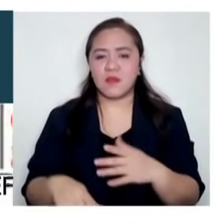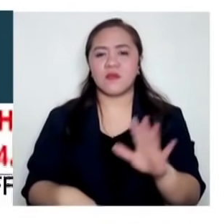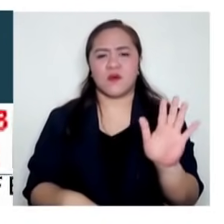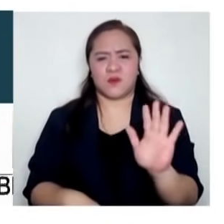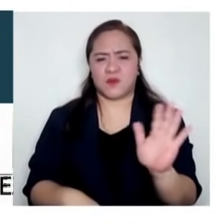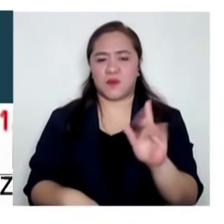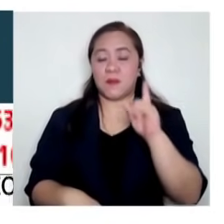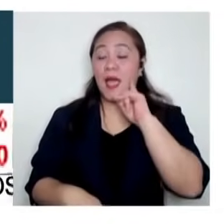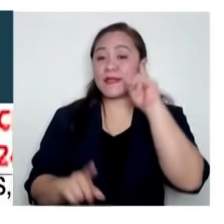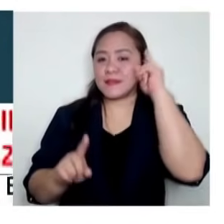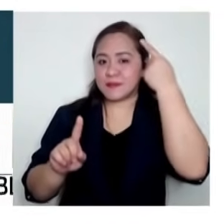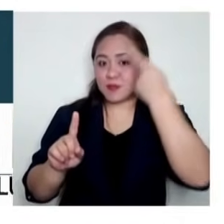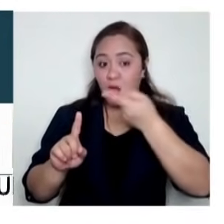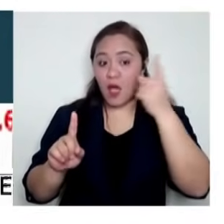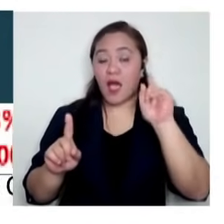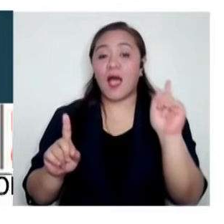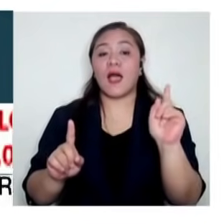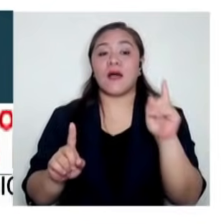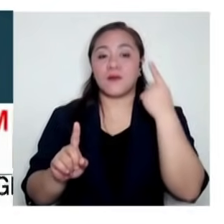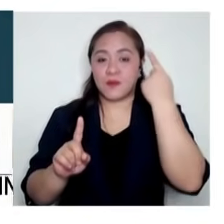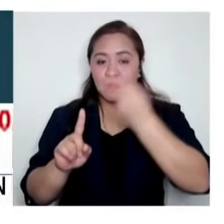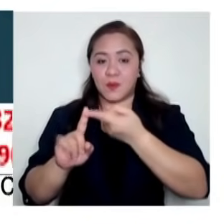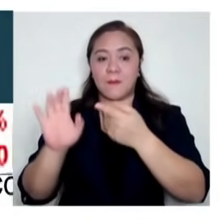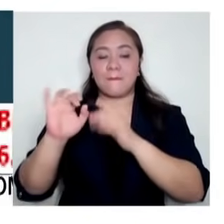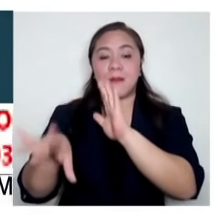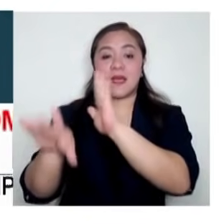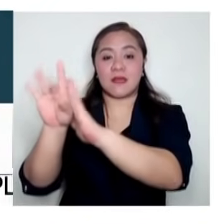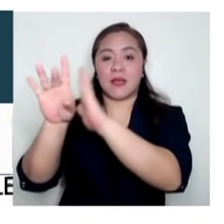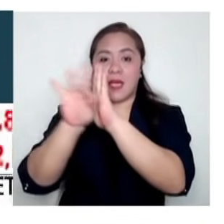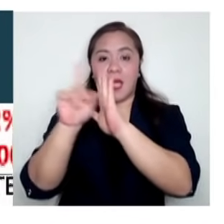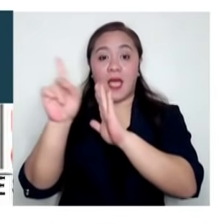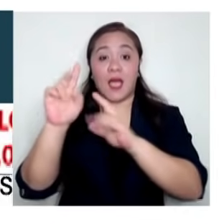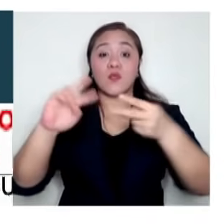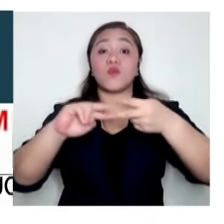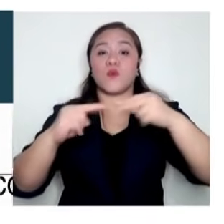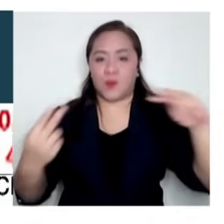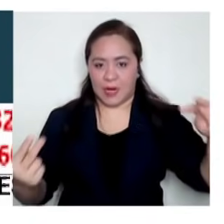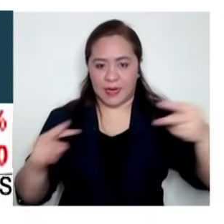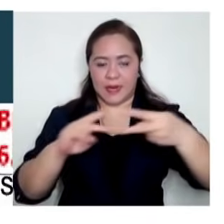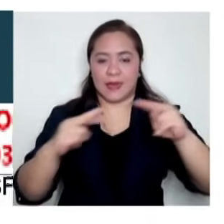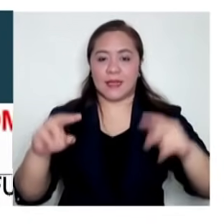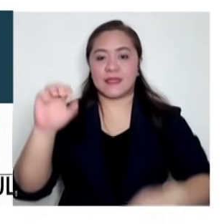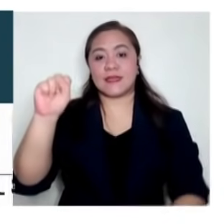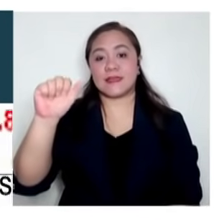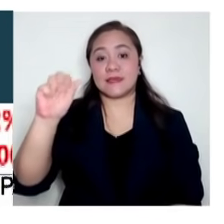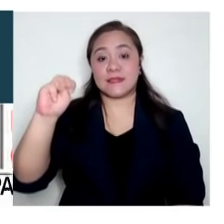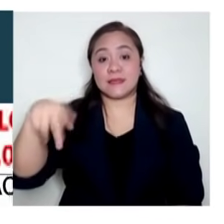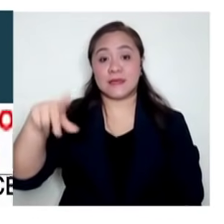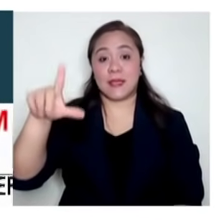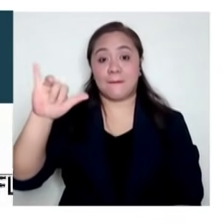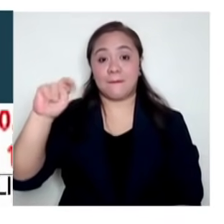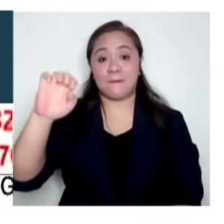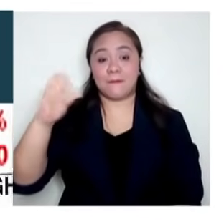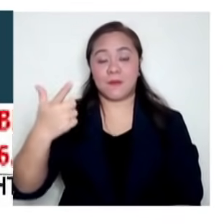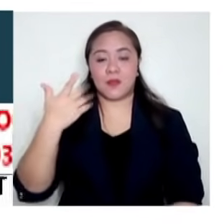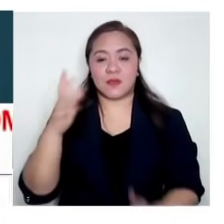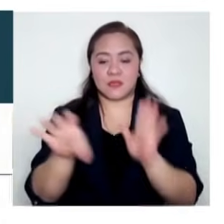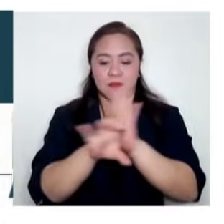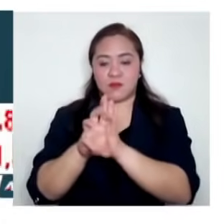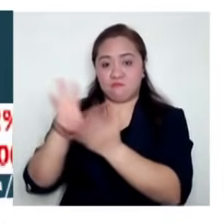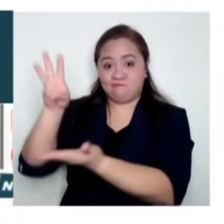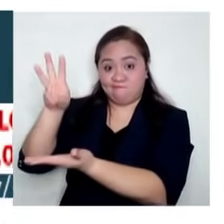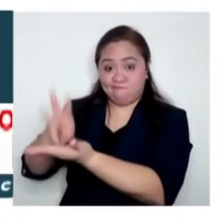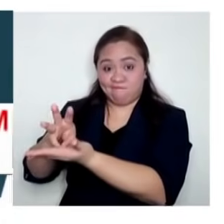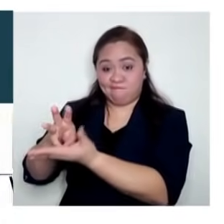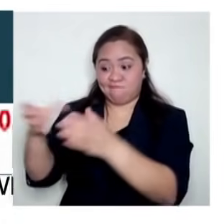whole genome sequencing right now is for us to detect the variant. So when we do our sampling and we see just one case in a specific area,